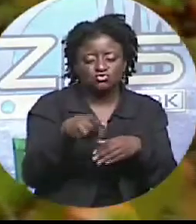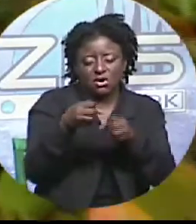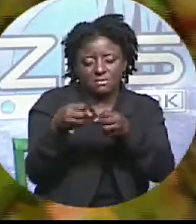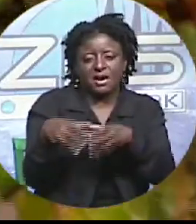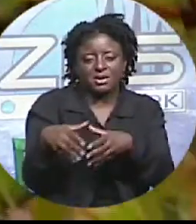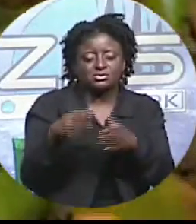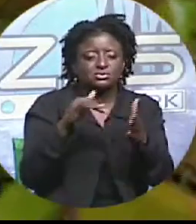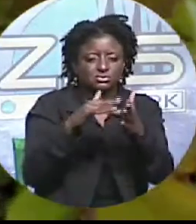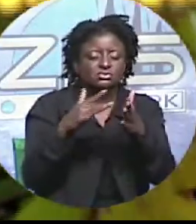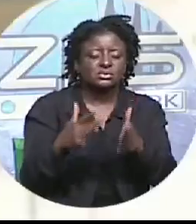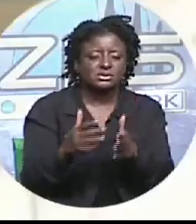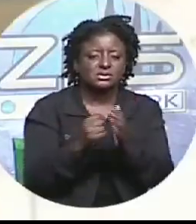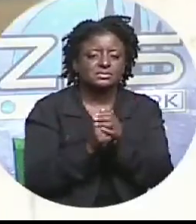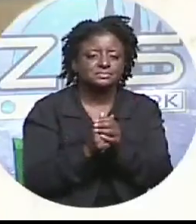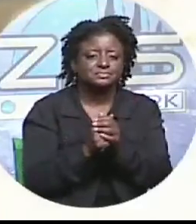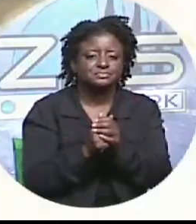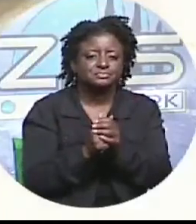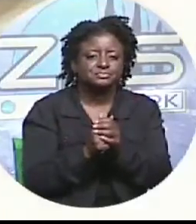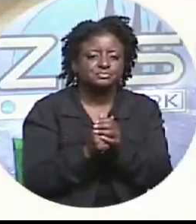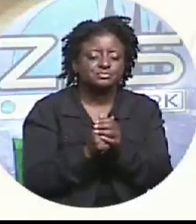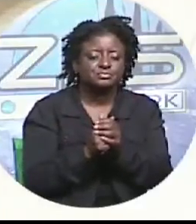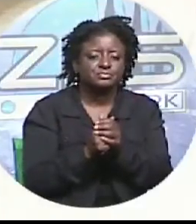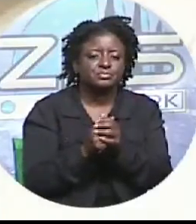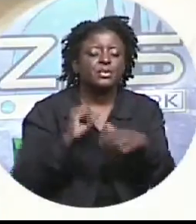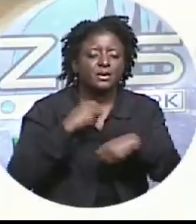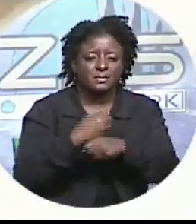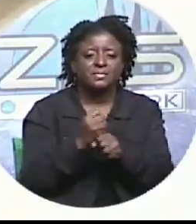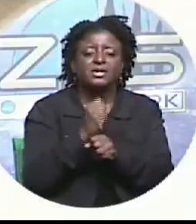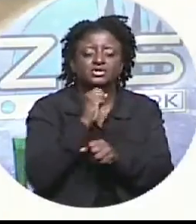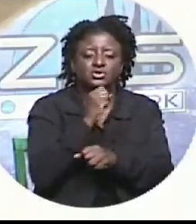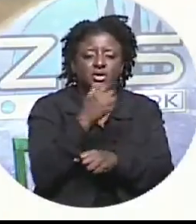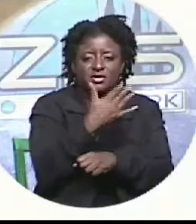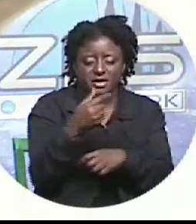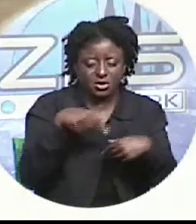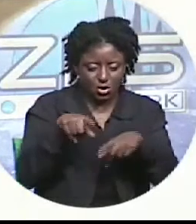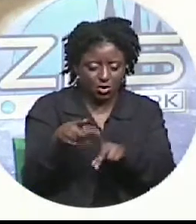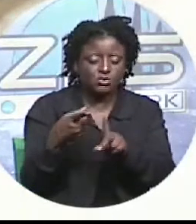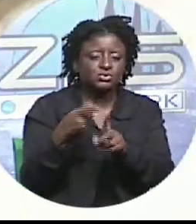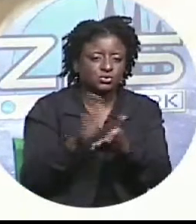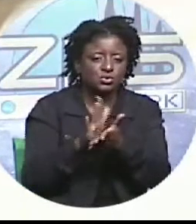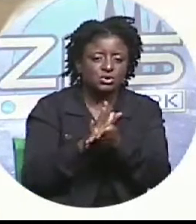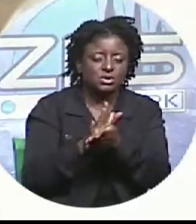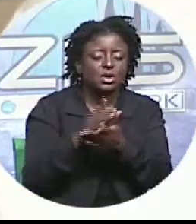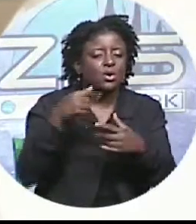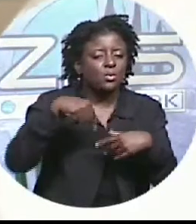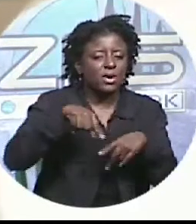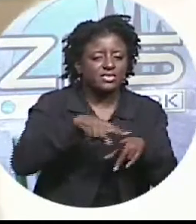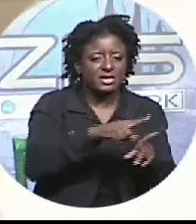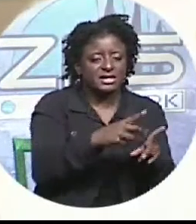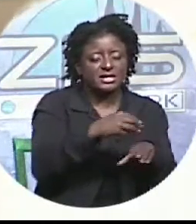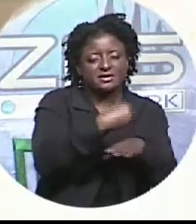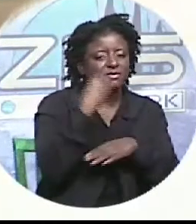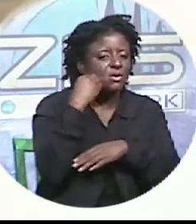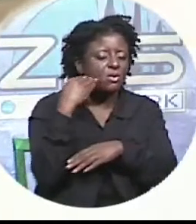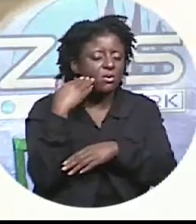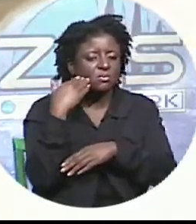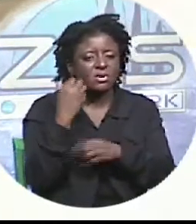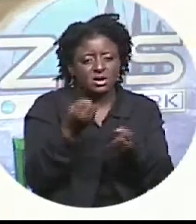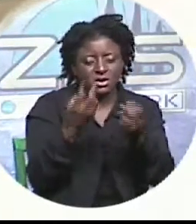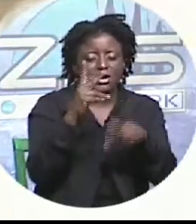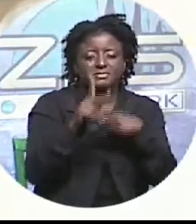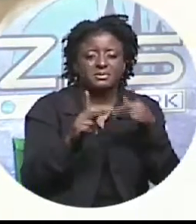this country is now facing. You have to make sure that they go to school when they leave home, because a lot of people, particularly in the junior high